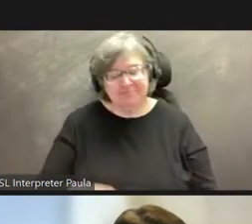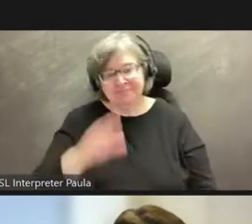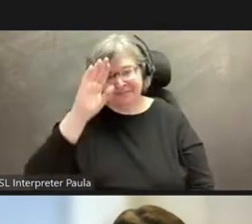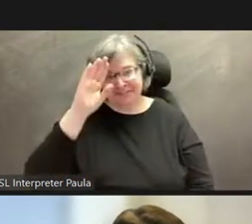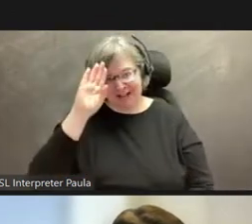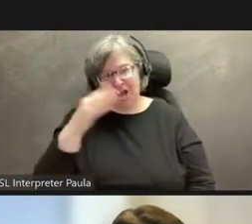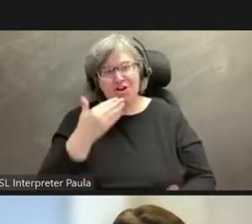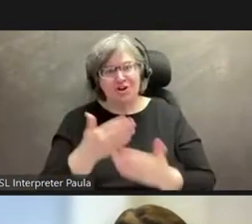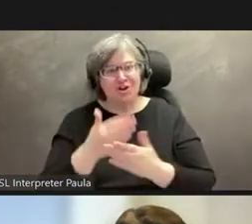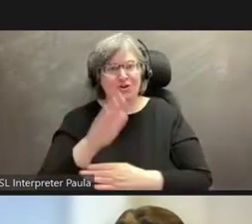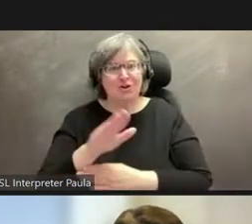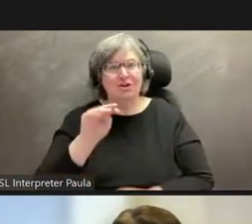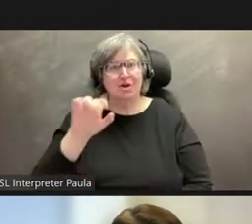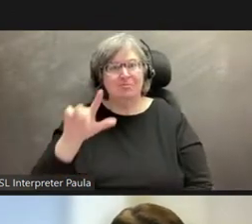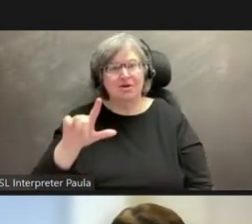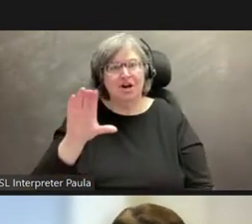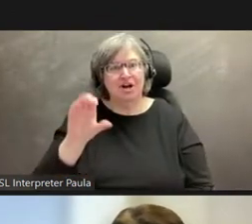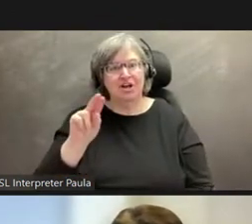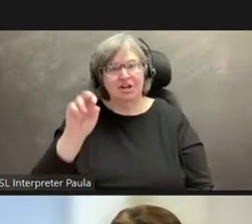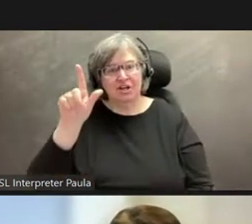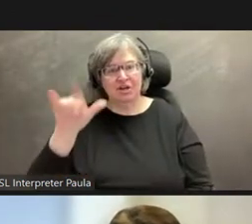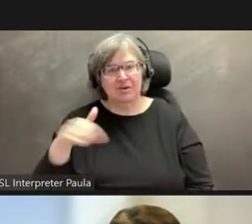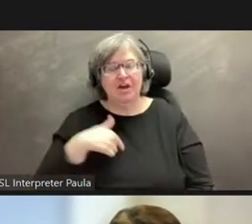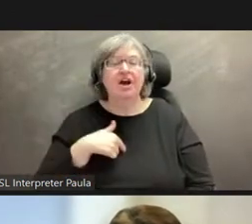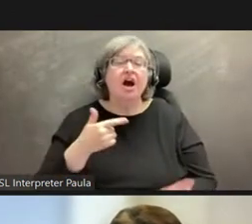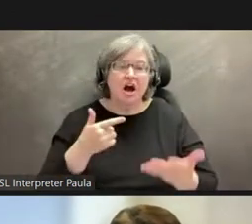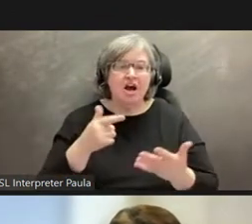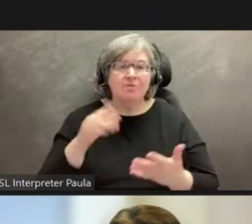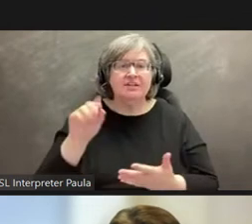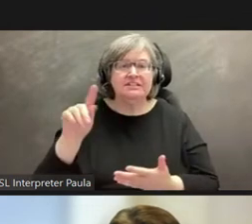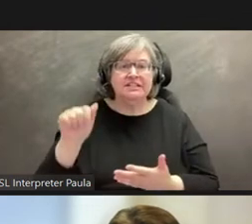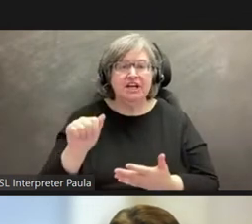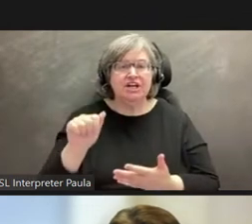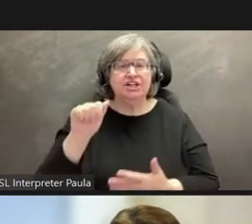Good afternoon. I'm Michael Connolly. I'm the CTA's chief planning officer,